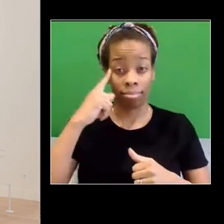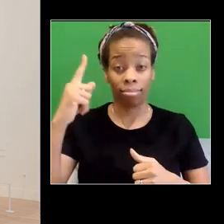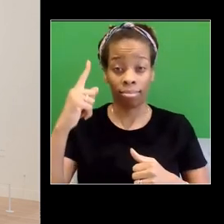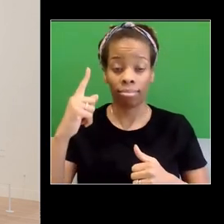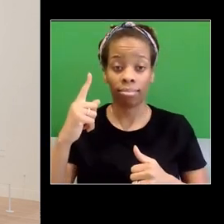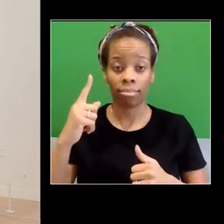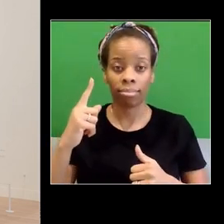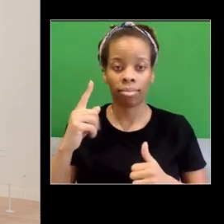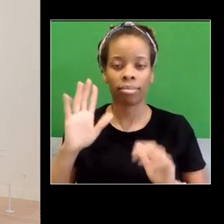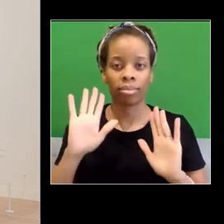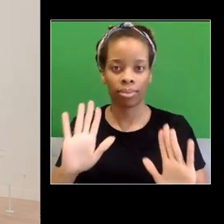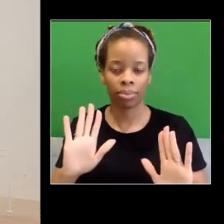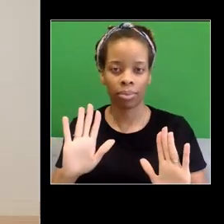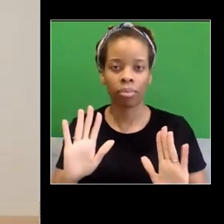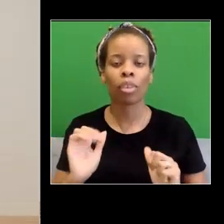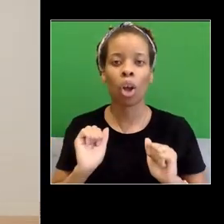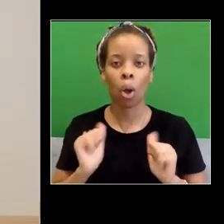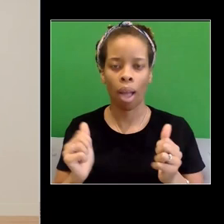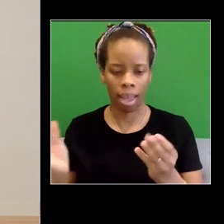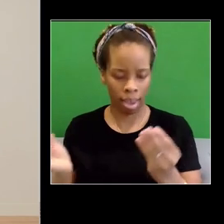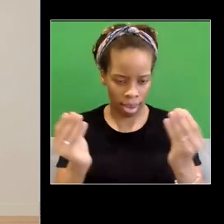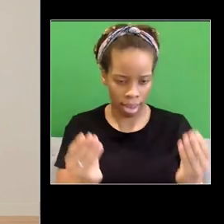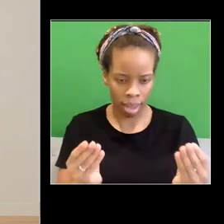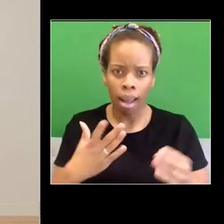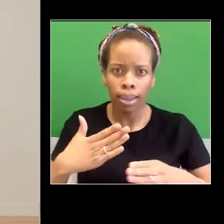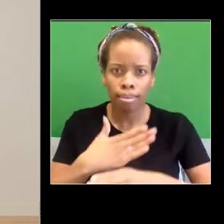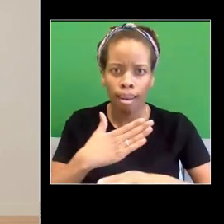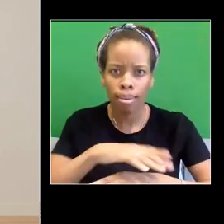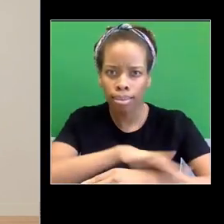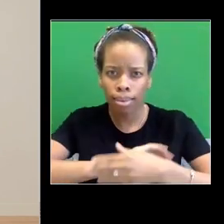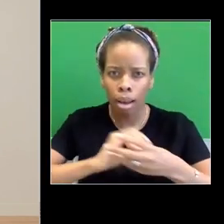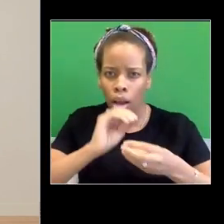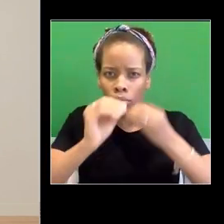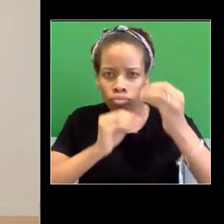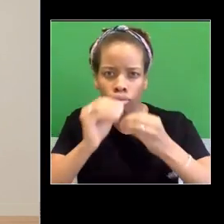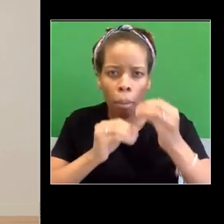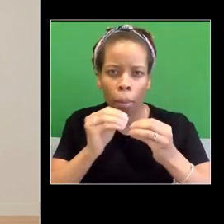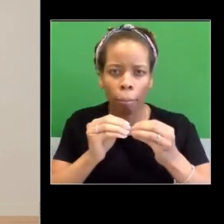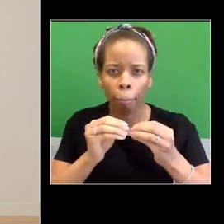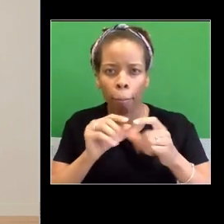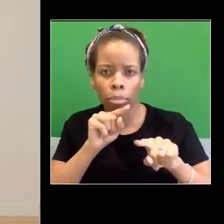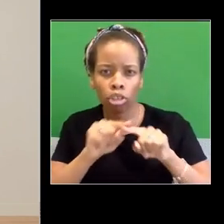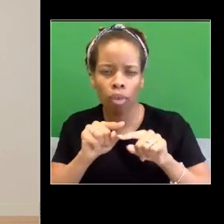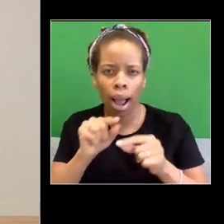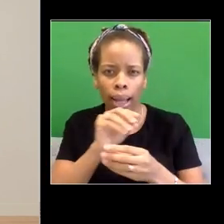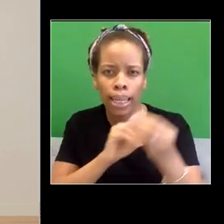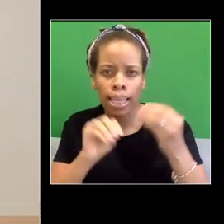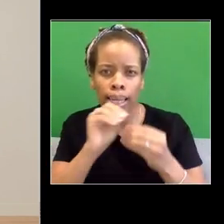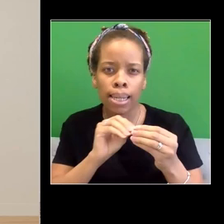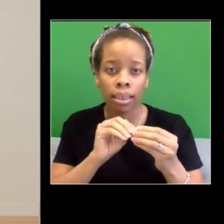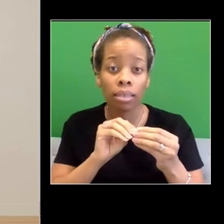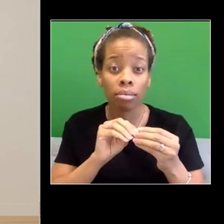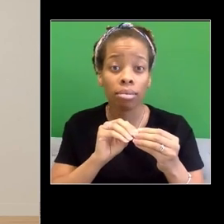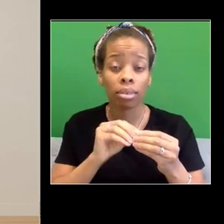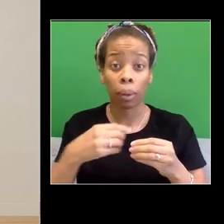yourself a problem for the day. I always try and think of it as a task for the day or problem for today. And it keeps